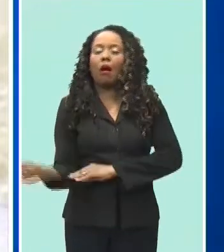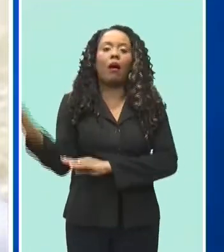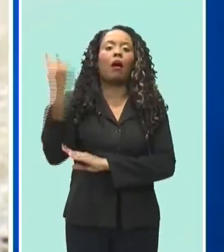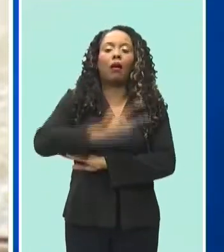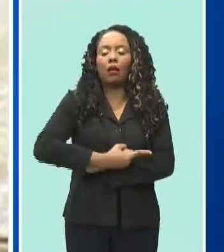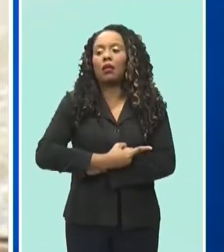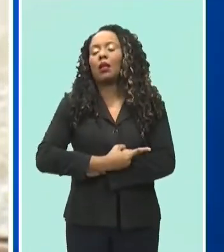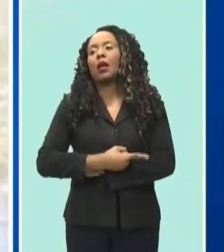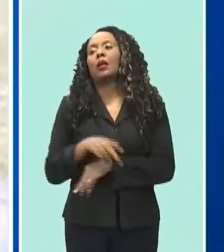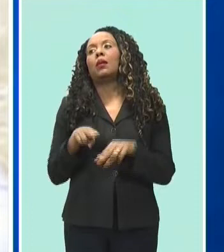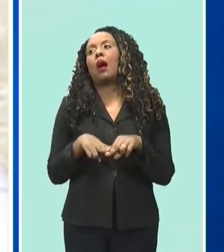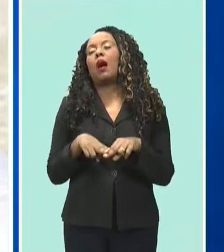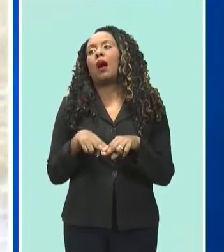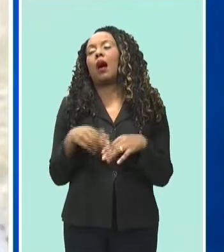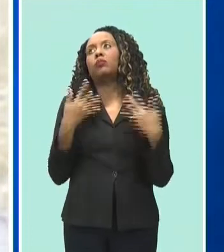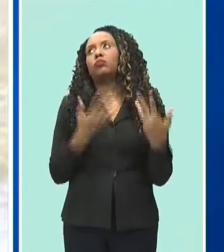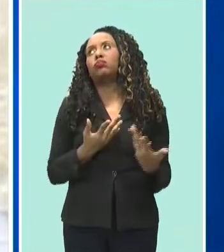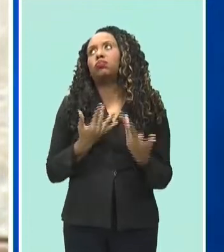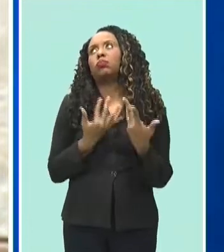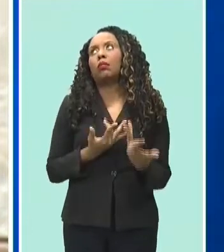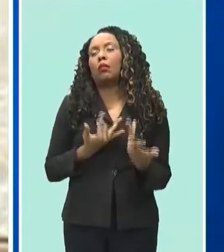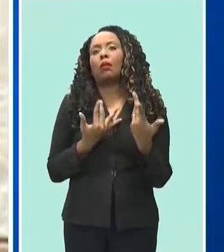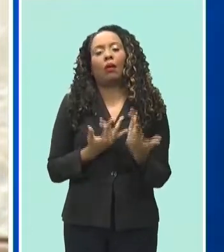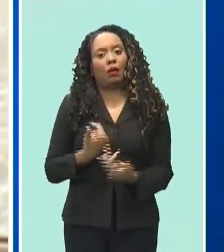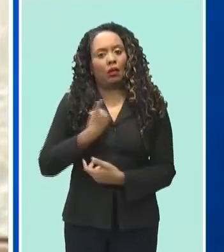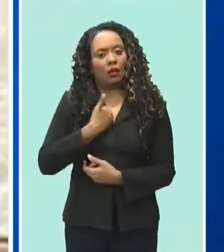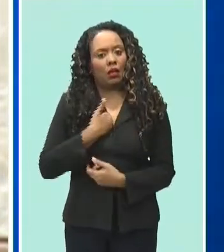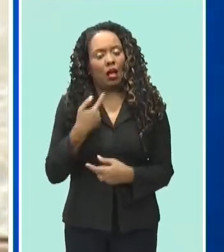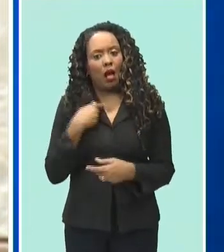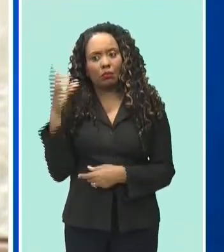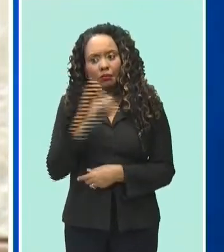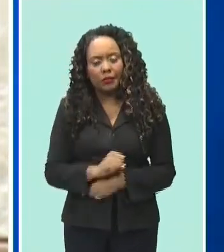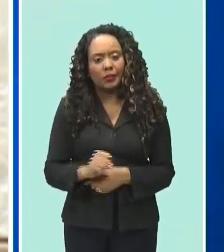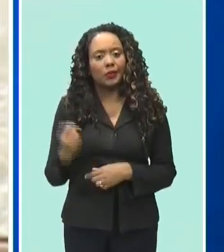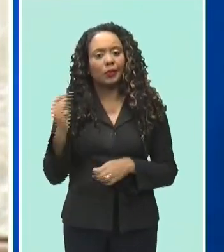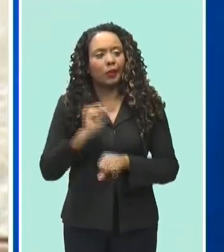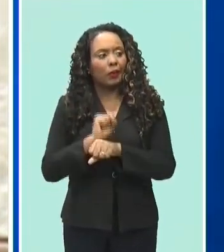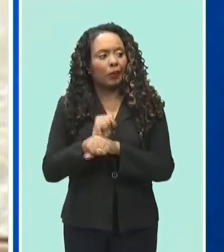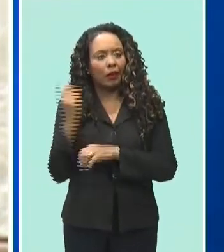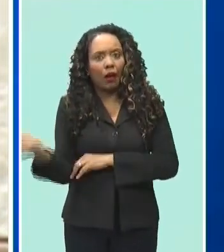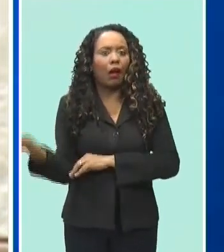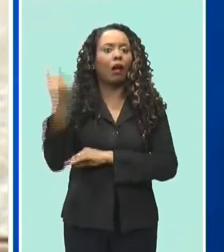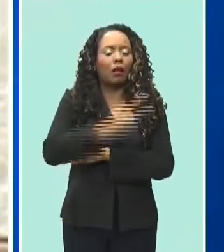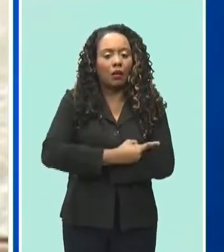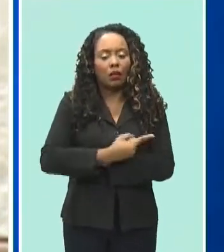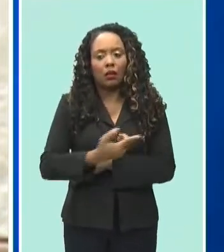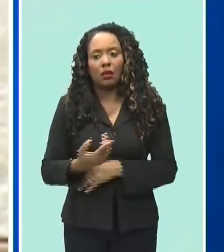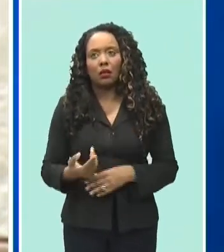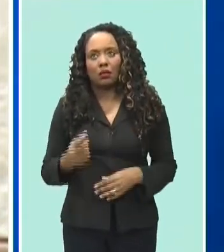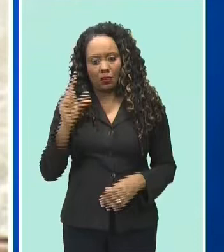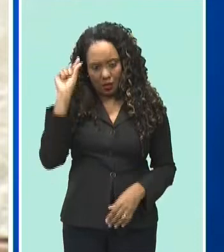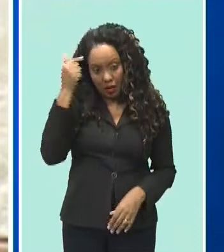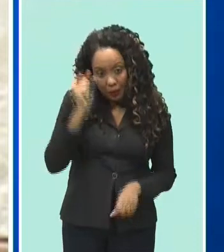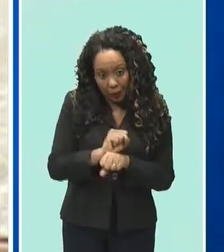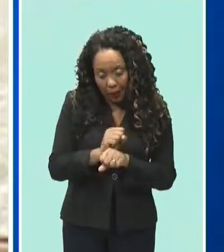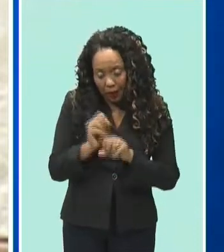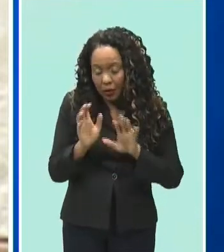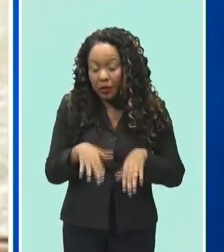work, which in my case, I did miss a whole day at work because of this. The government's work, by the way.